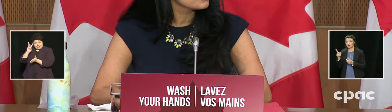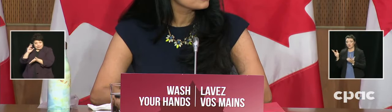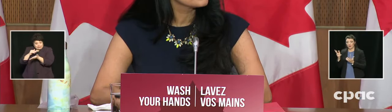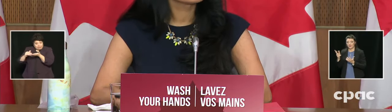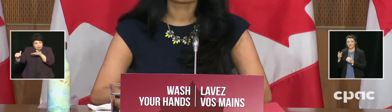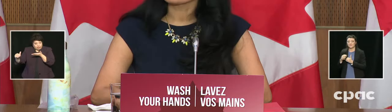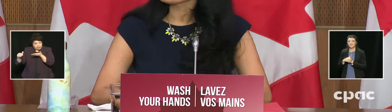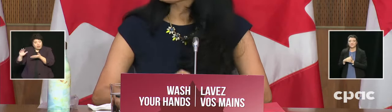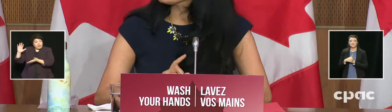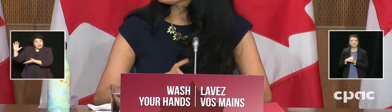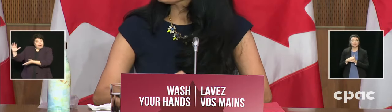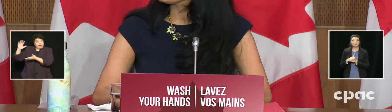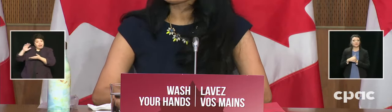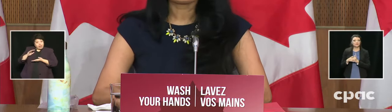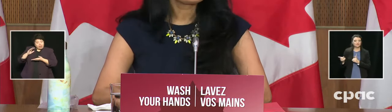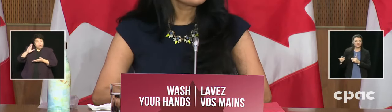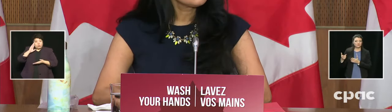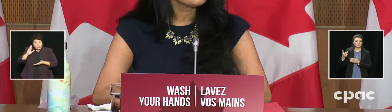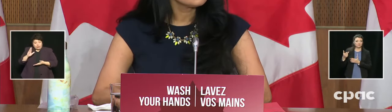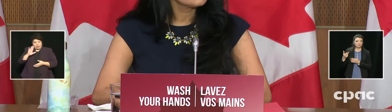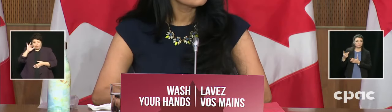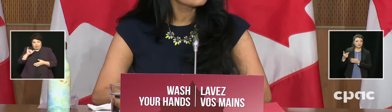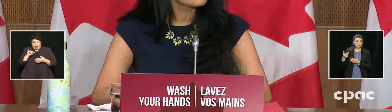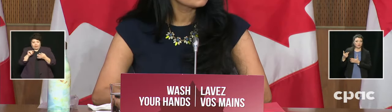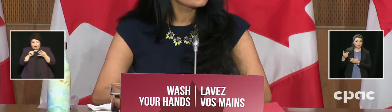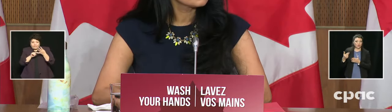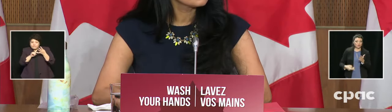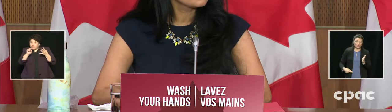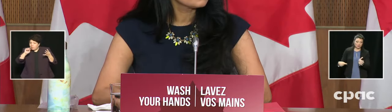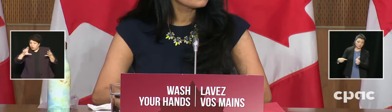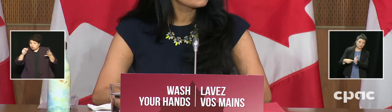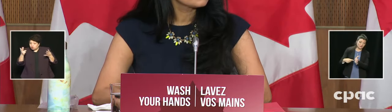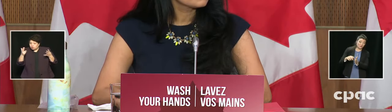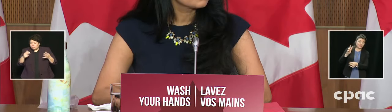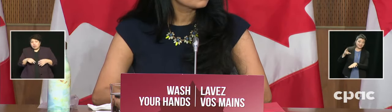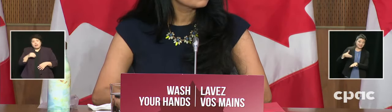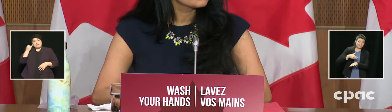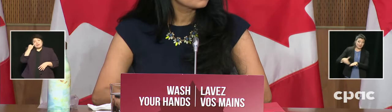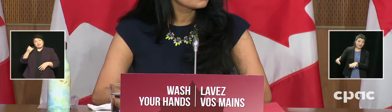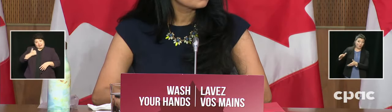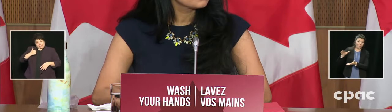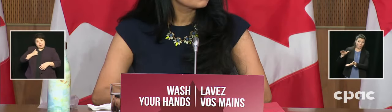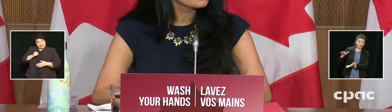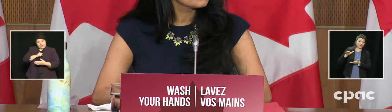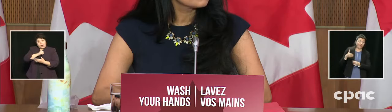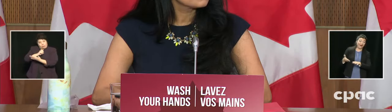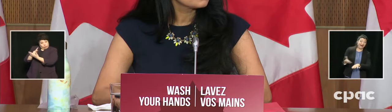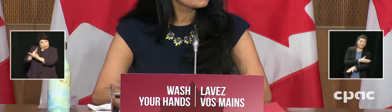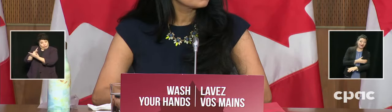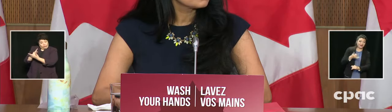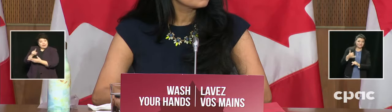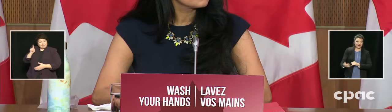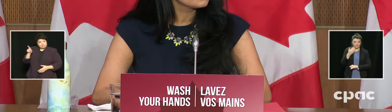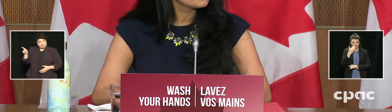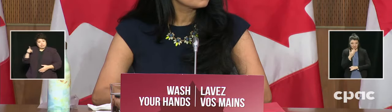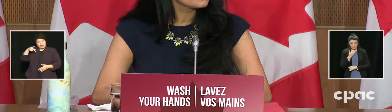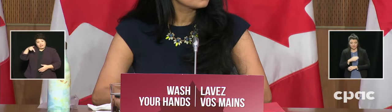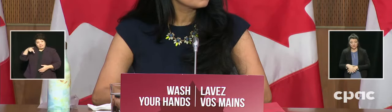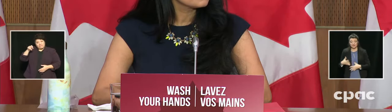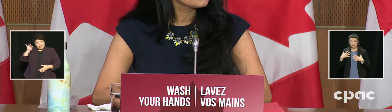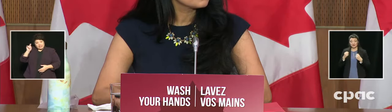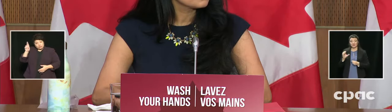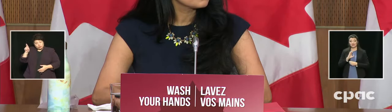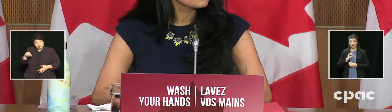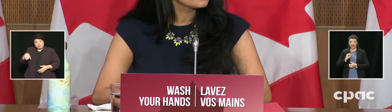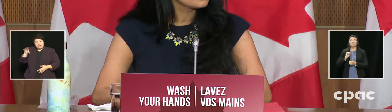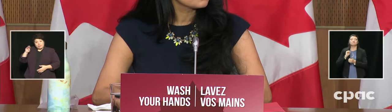of March. So if Health Canada approves the Moderna and Pfizer vaccines, are we guaranteed 6 million doses